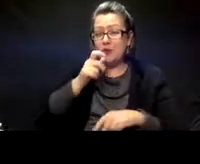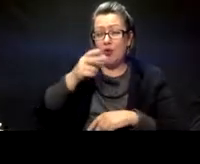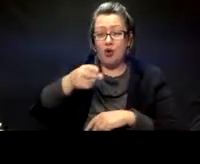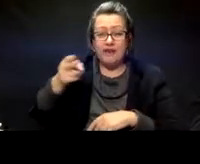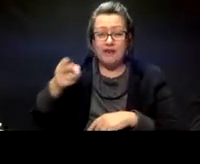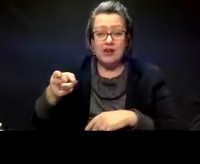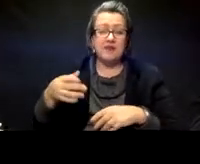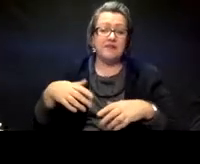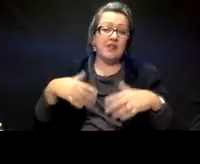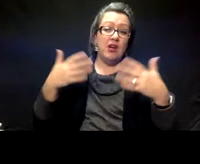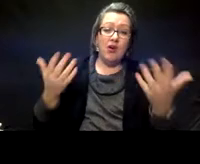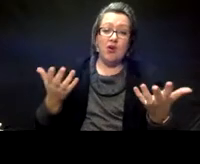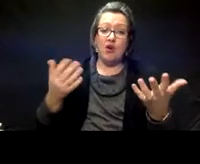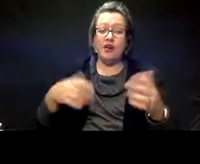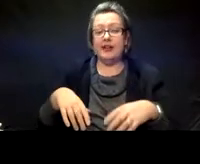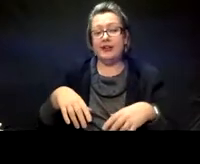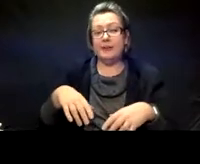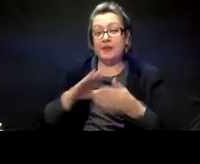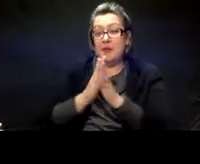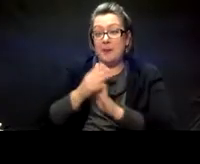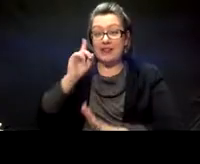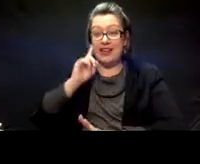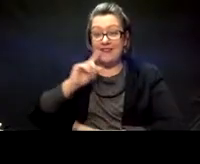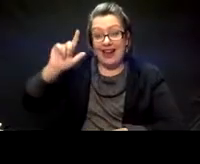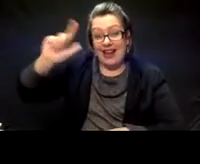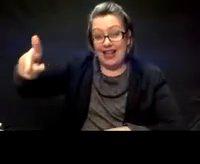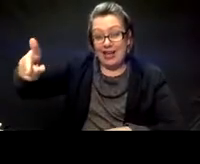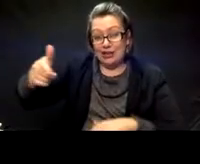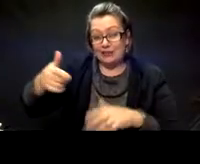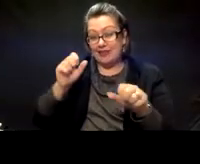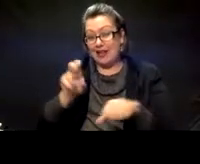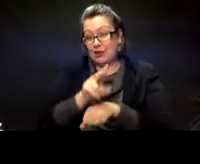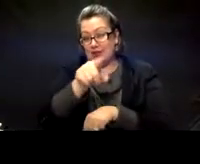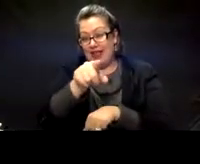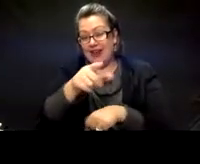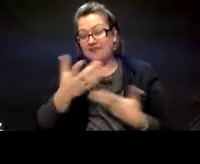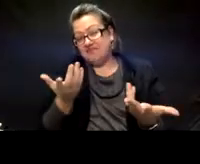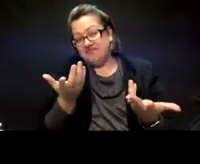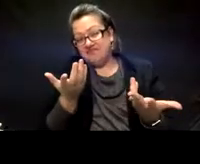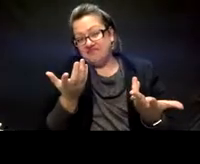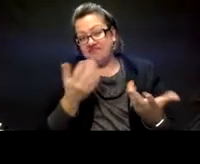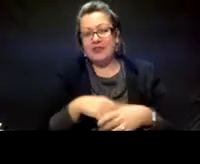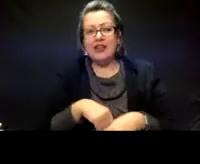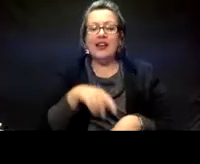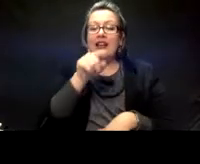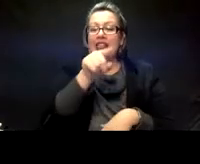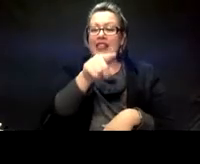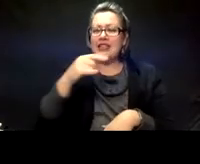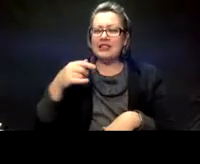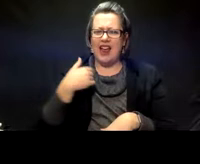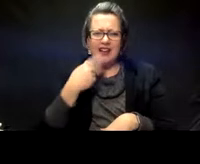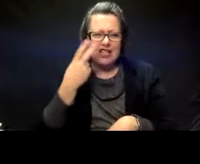hearing remaining, and it's good for those who are hard of hearing or became deaf late in